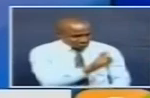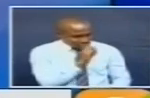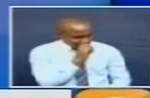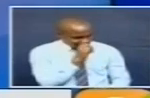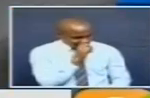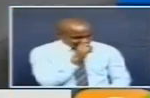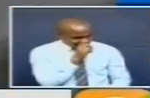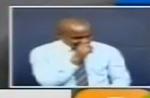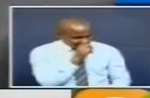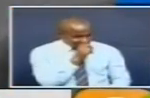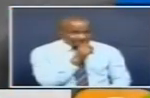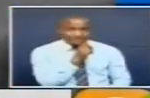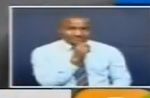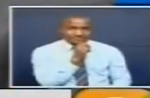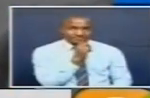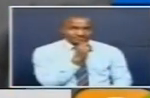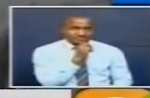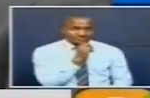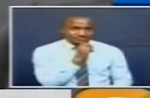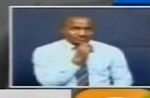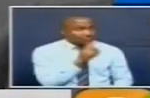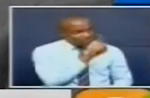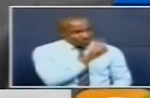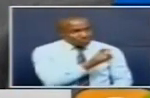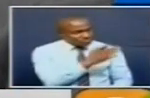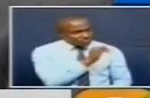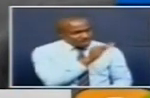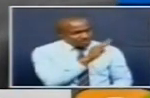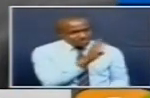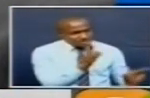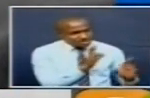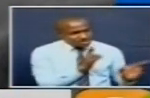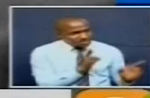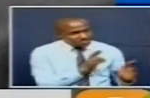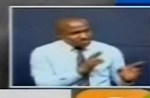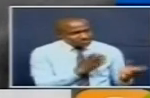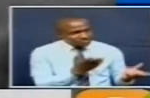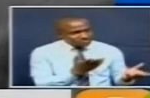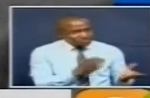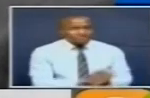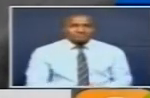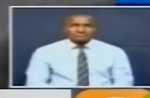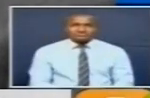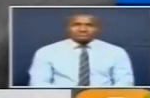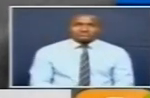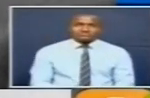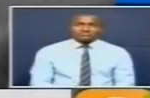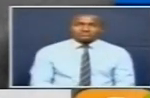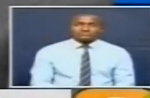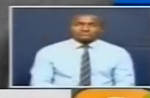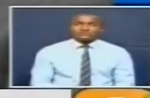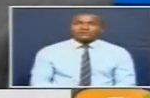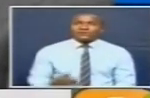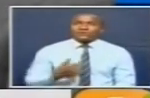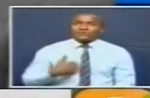election? Well, and the poll question, of course, you're asking tonight. Yes. I mean, you should also yes. respond yeah. to that, but IBC yeah. is ready for this. I can tell you that we're doing nothing